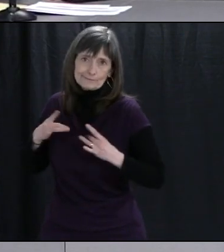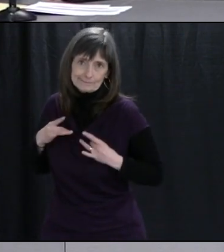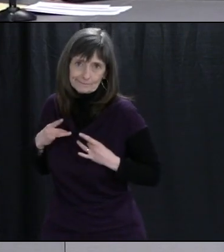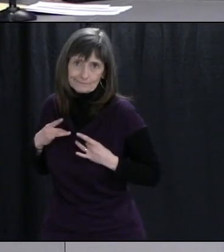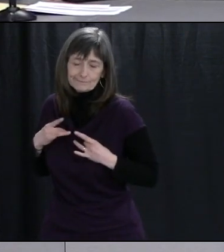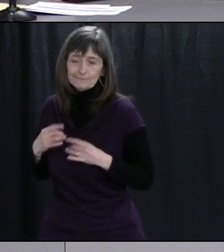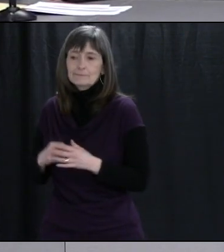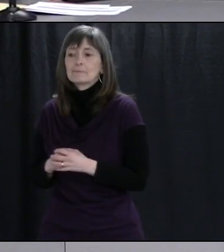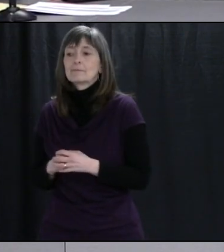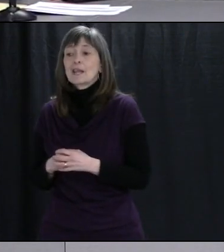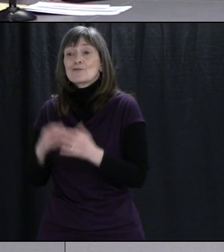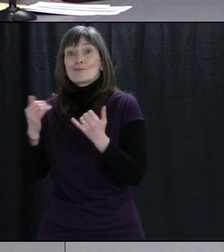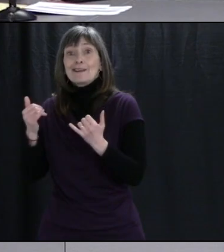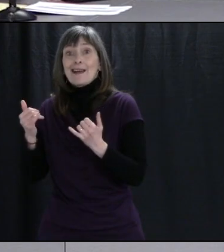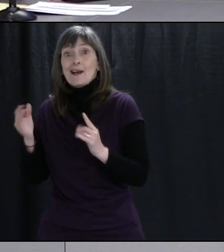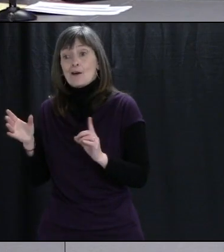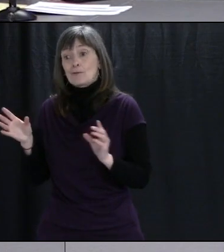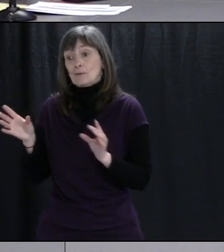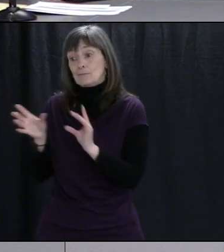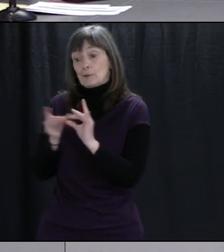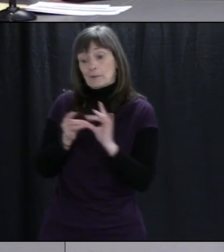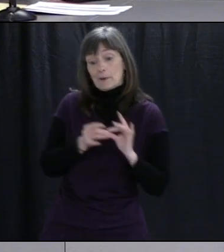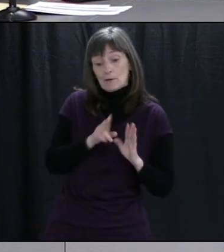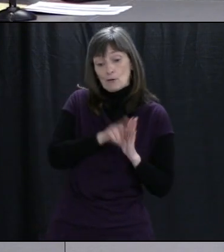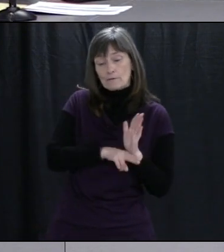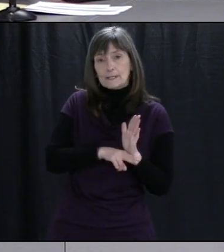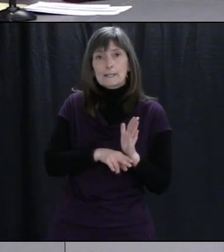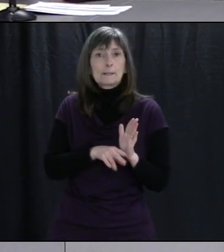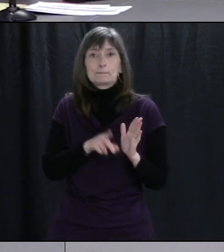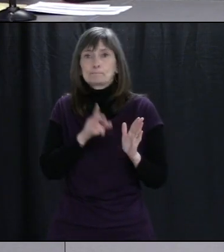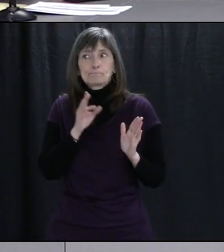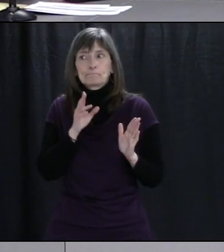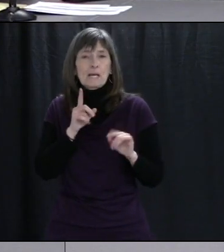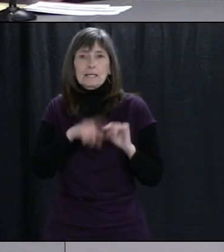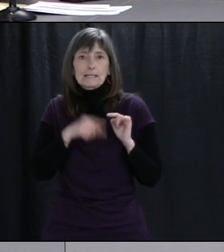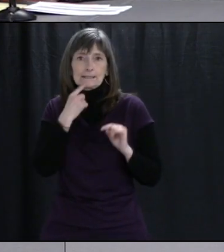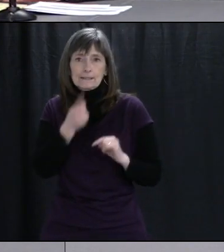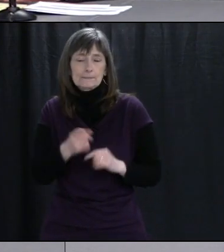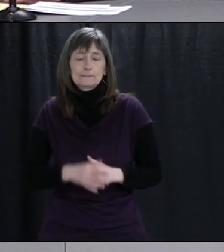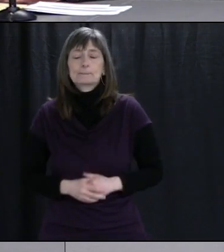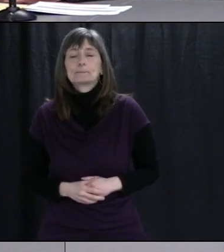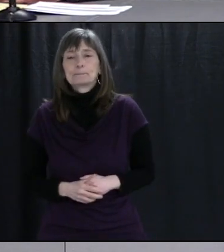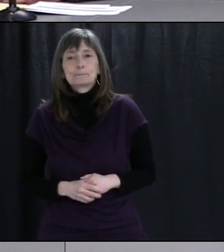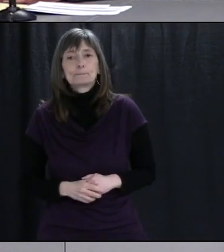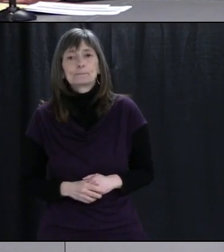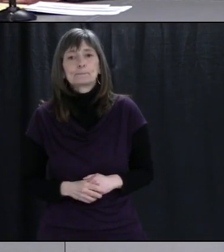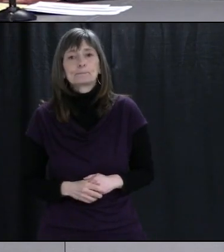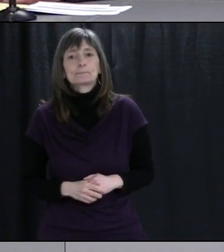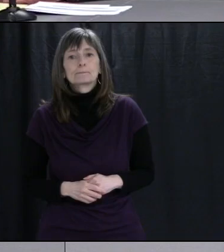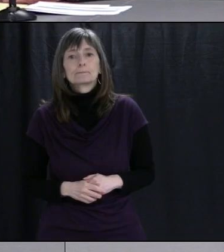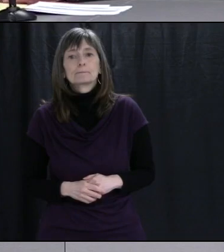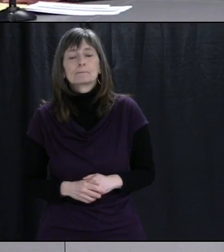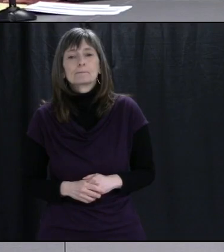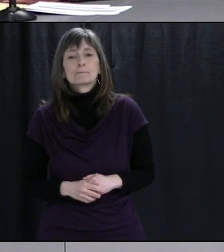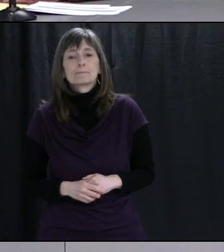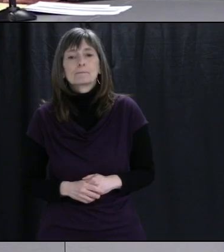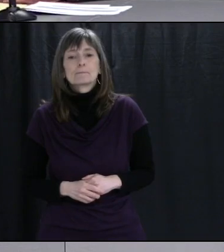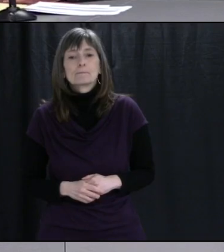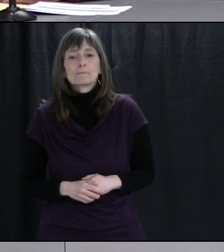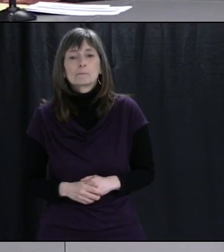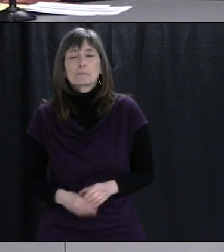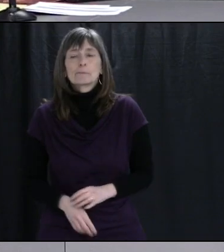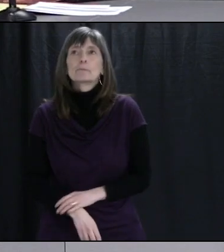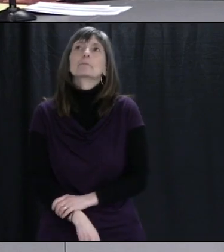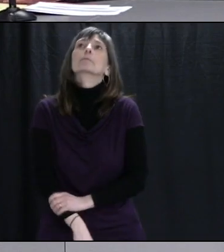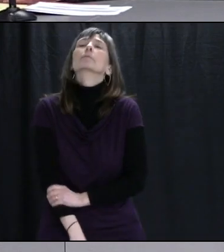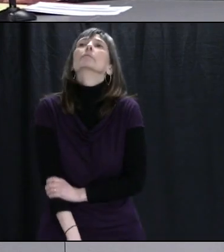able to say if they were related to the calls cluster. Thank you. We have time for a couple of more questions. So if reporters